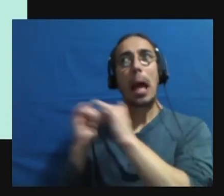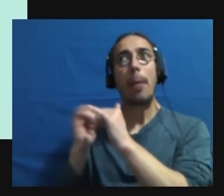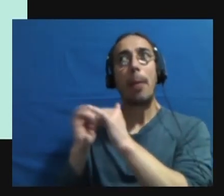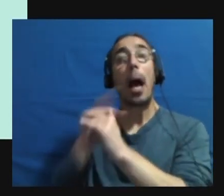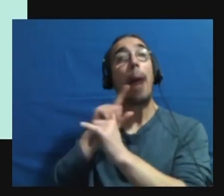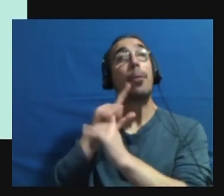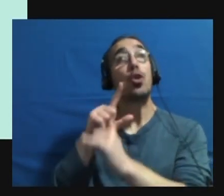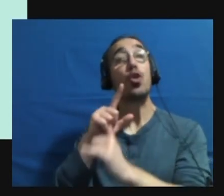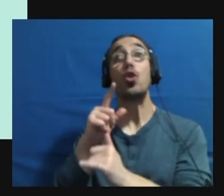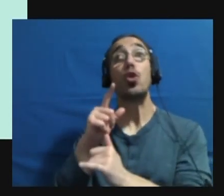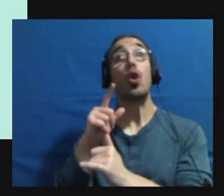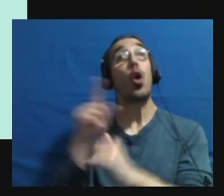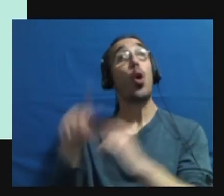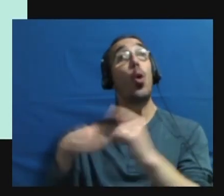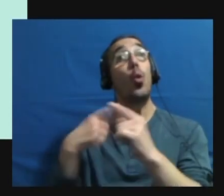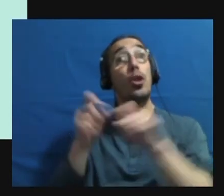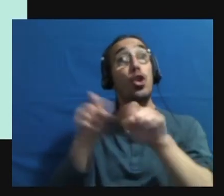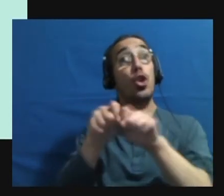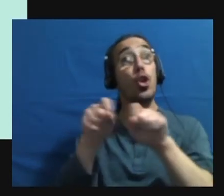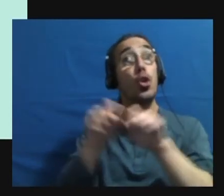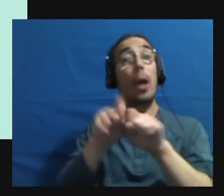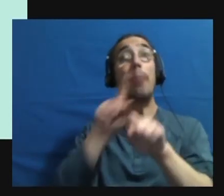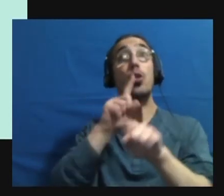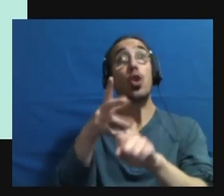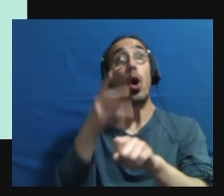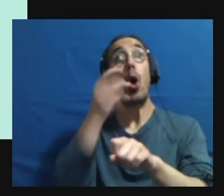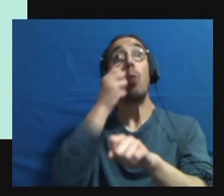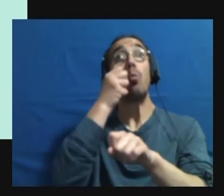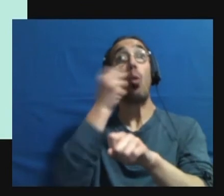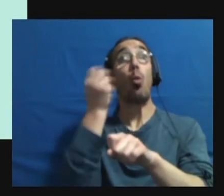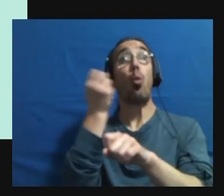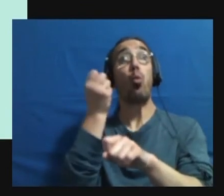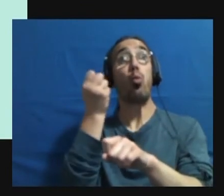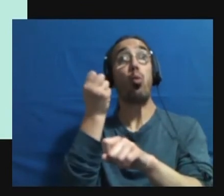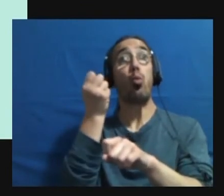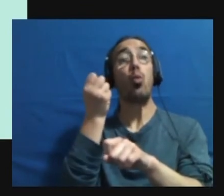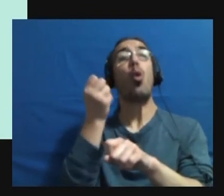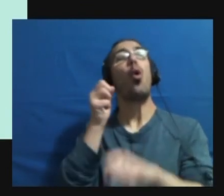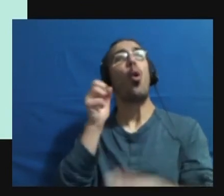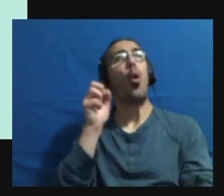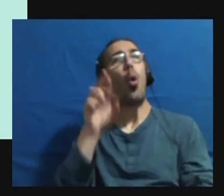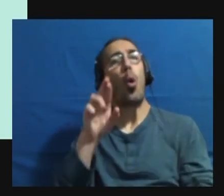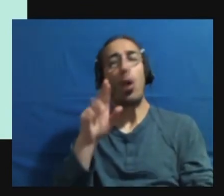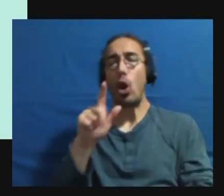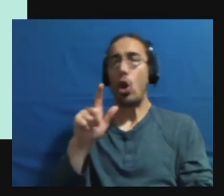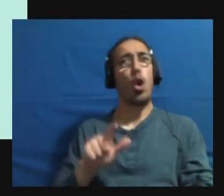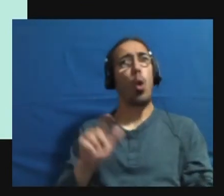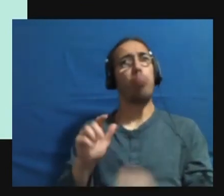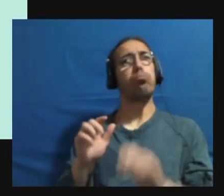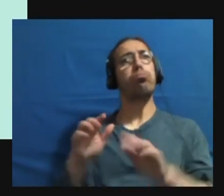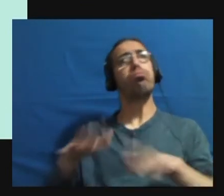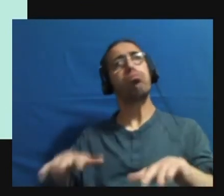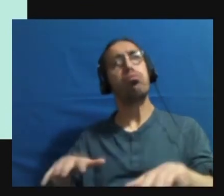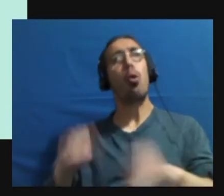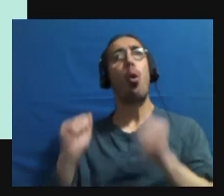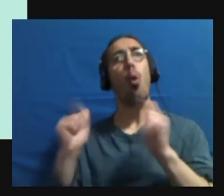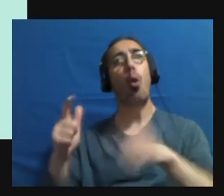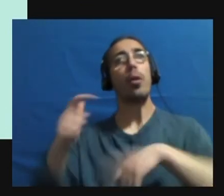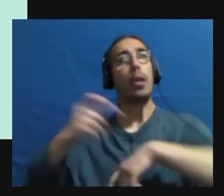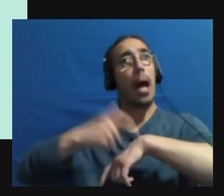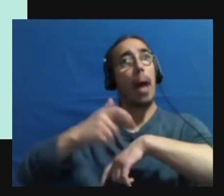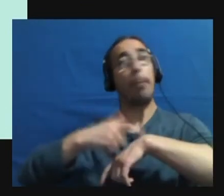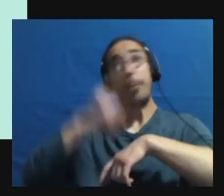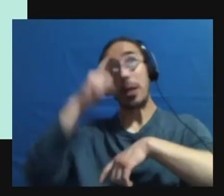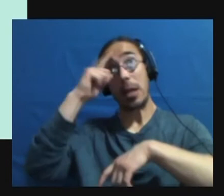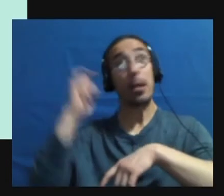breath when you put your shoes on, and that you have like a low grade anxiety at all times from putting your shoes on.